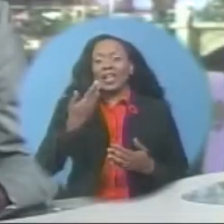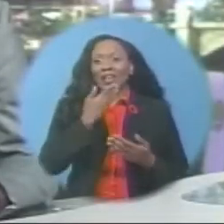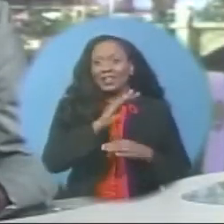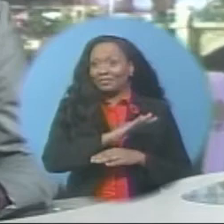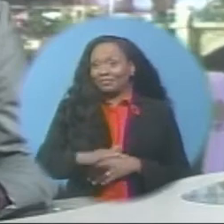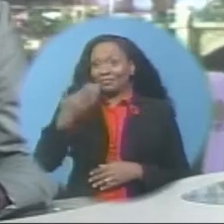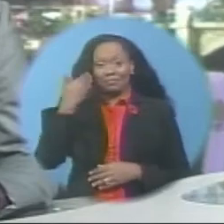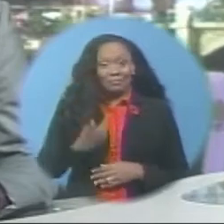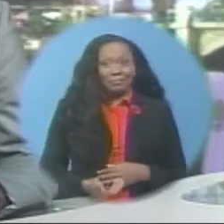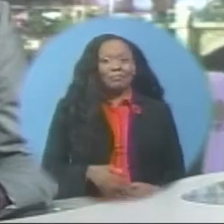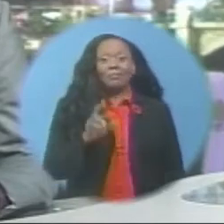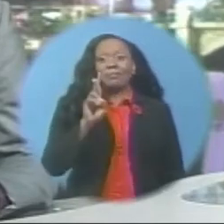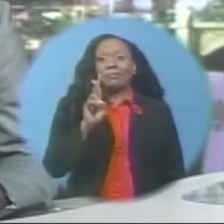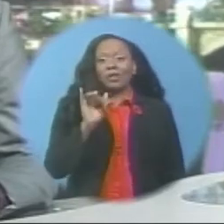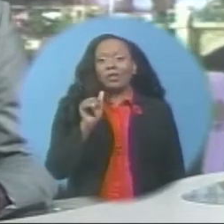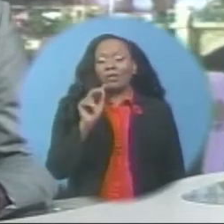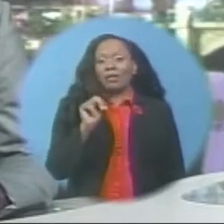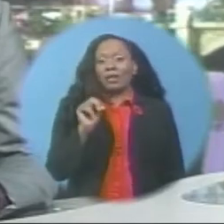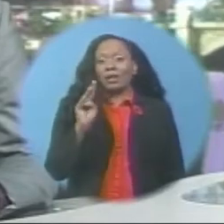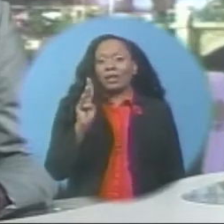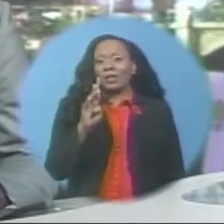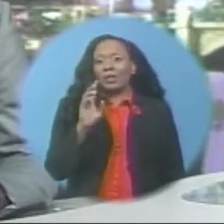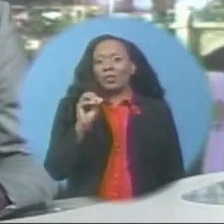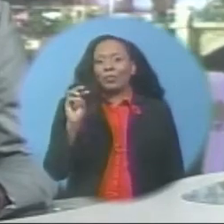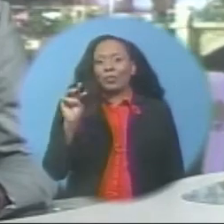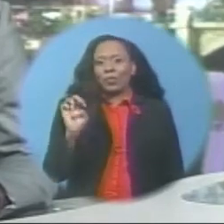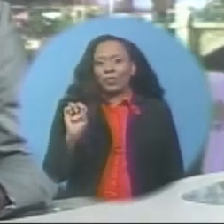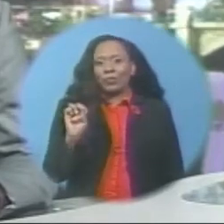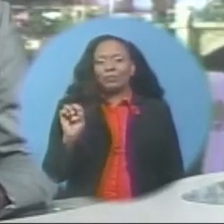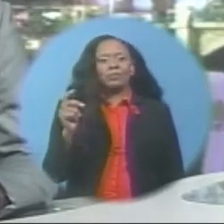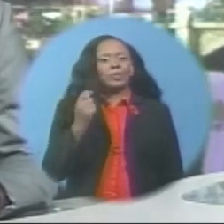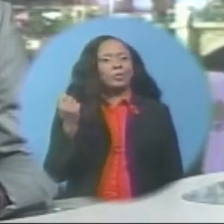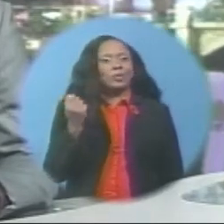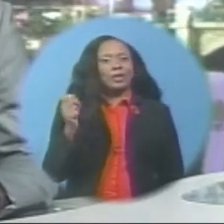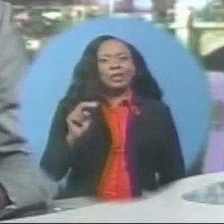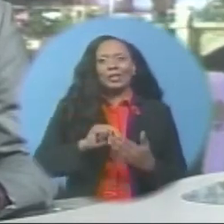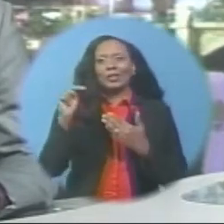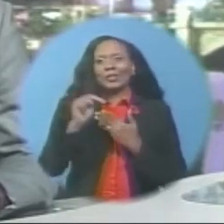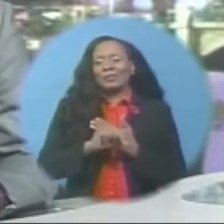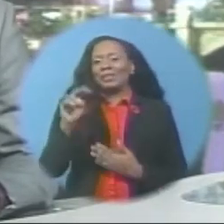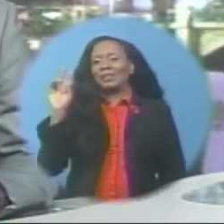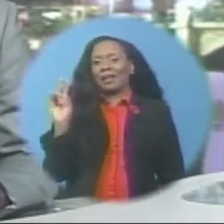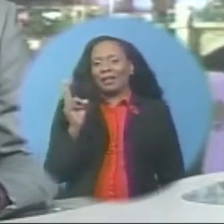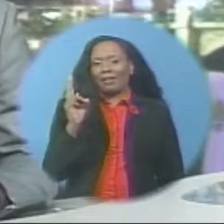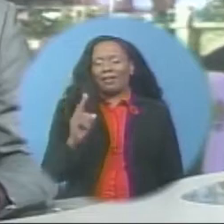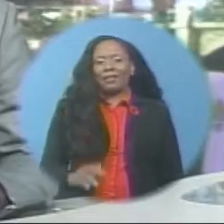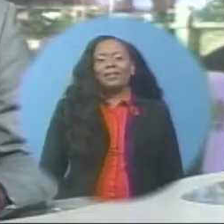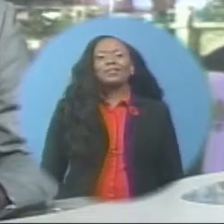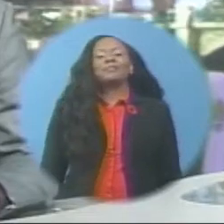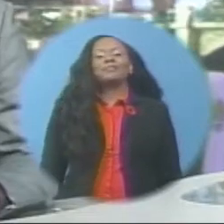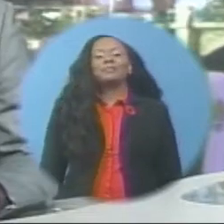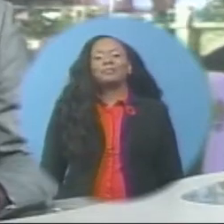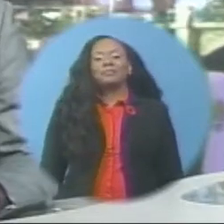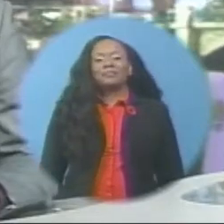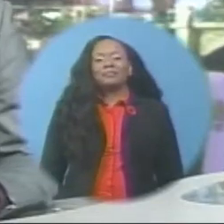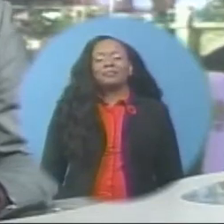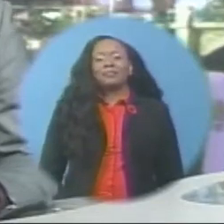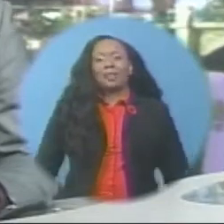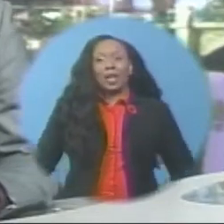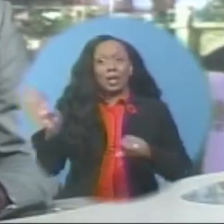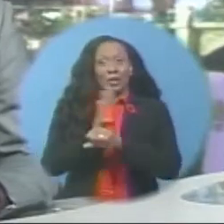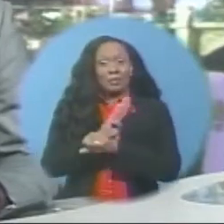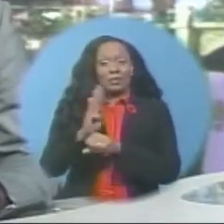Very good evening to you. I am Ryan Broom with the Tuesday, November 7th edition of the CBC Evening News. In our top story,